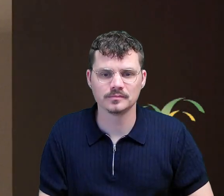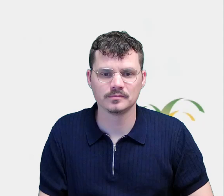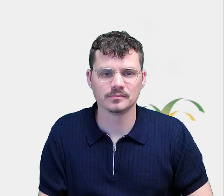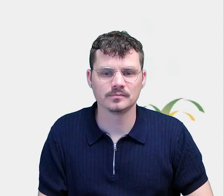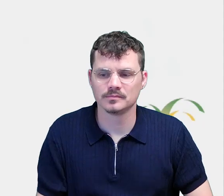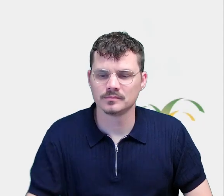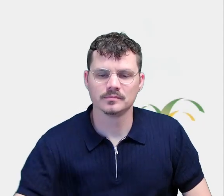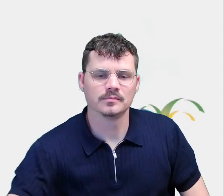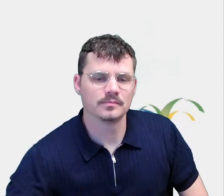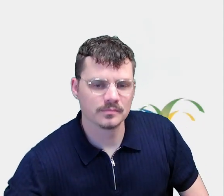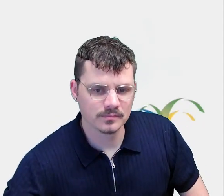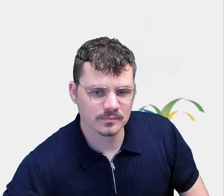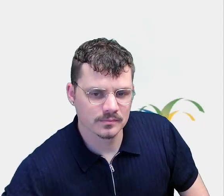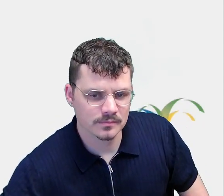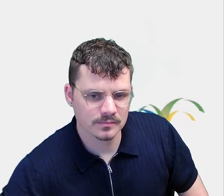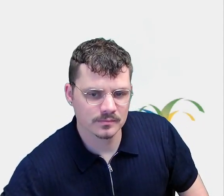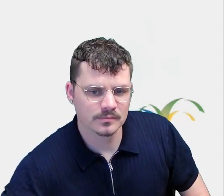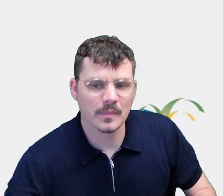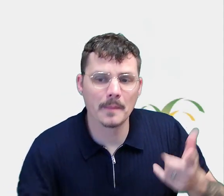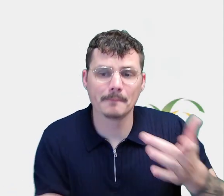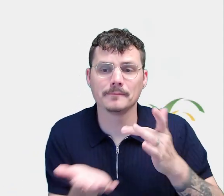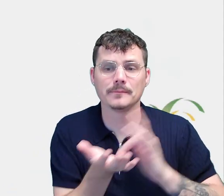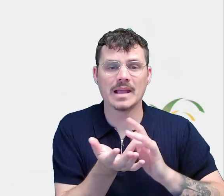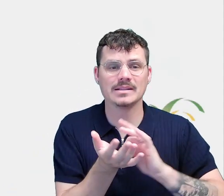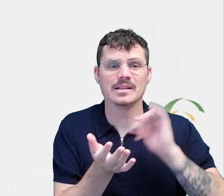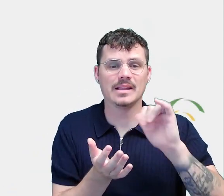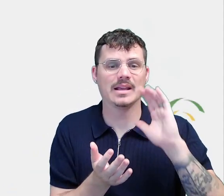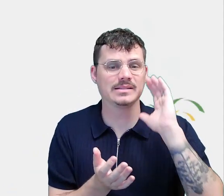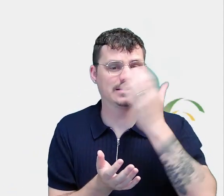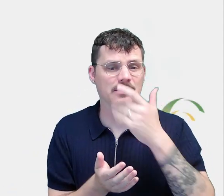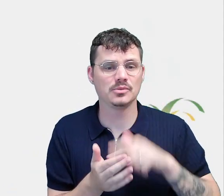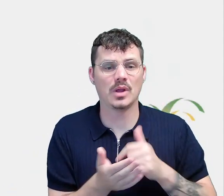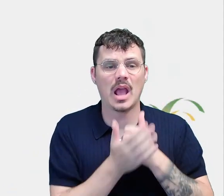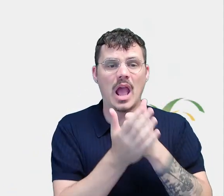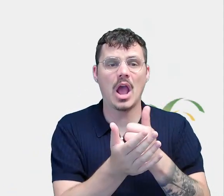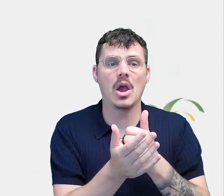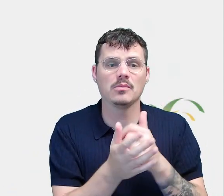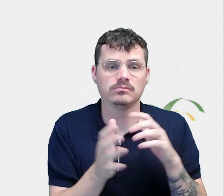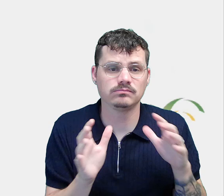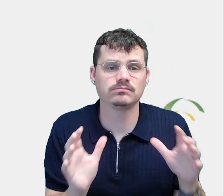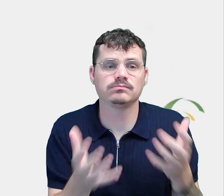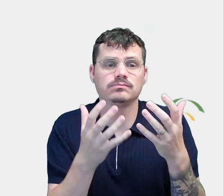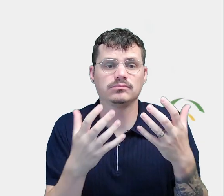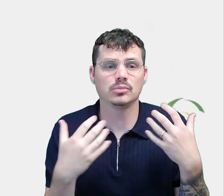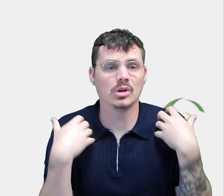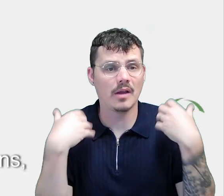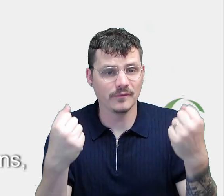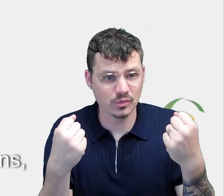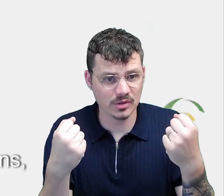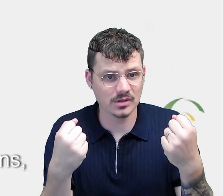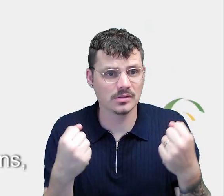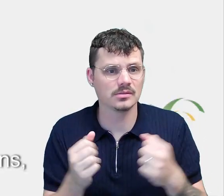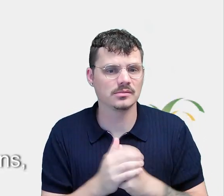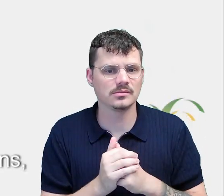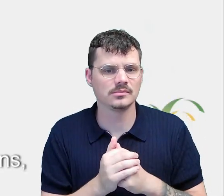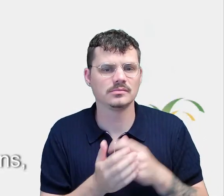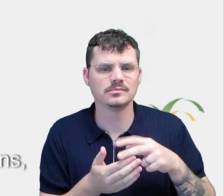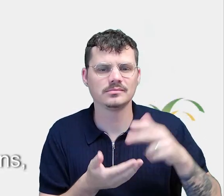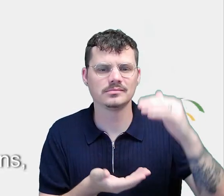Medicines that seem to help accelerate recovery: antidepressants, low doses